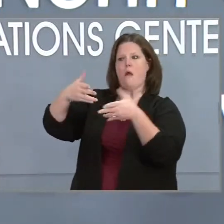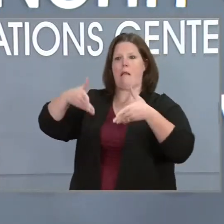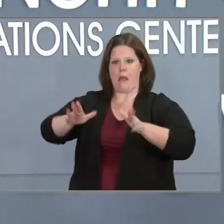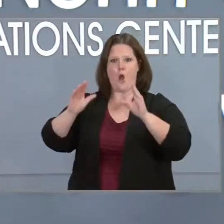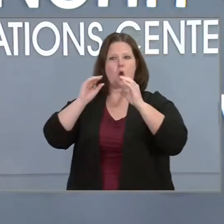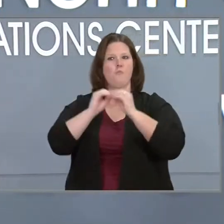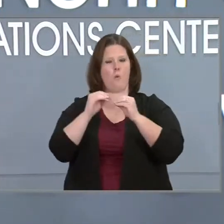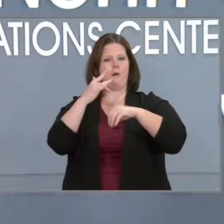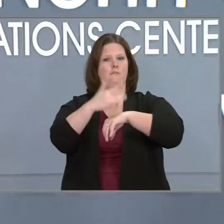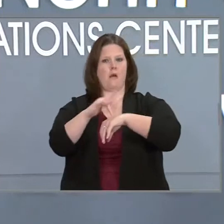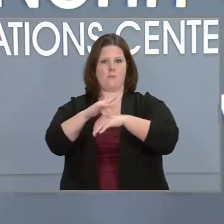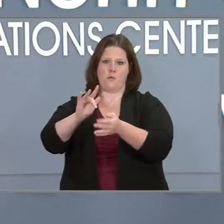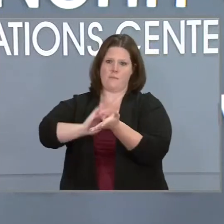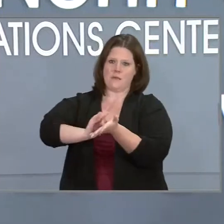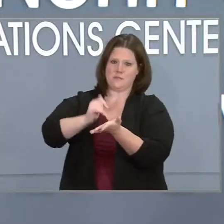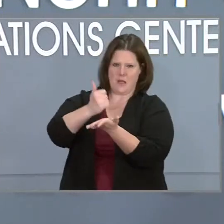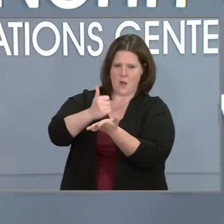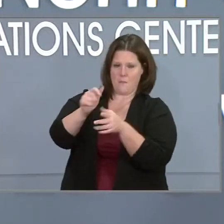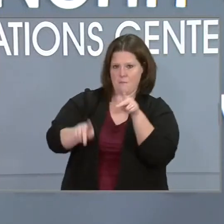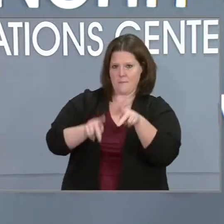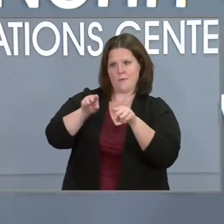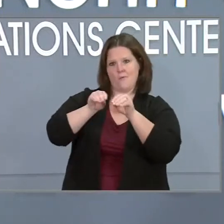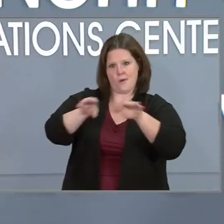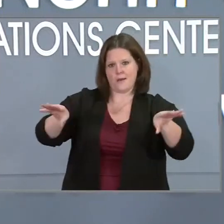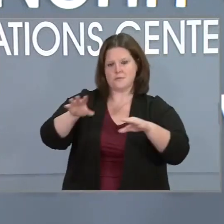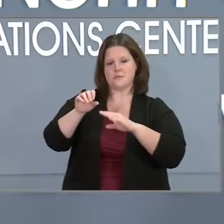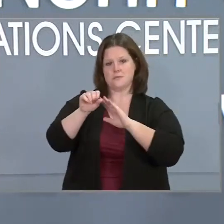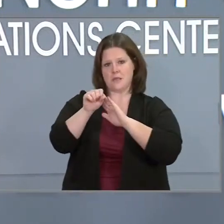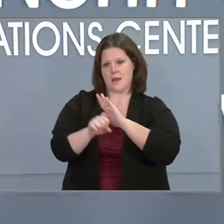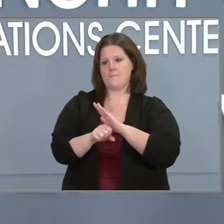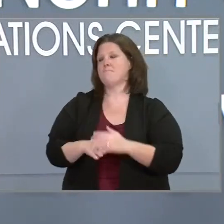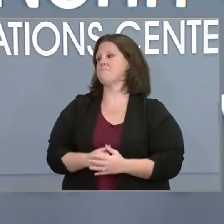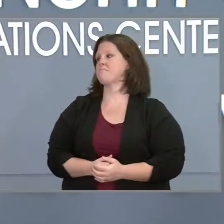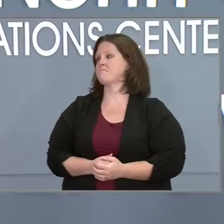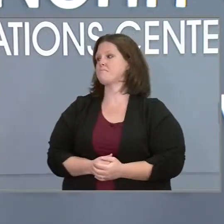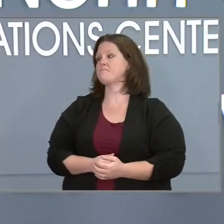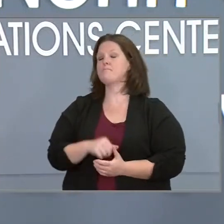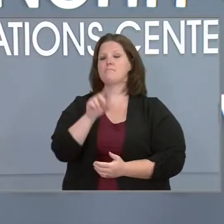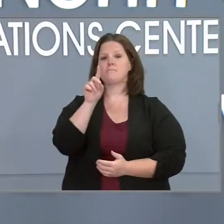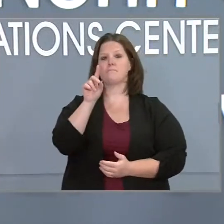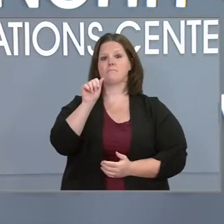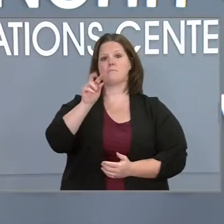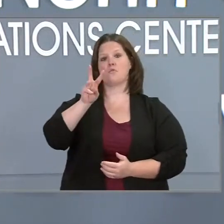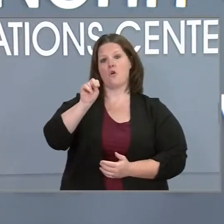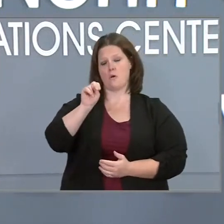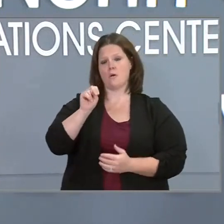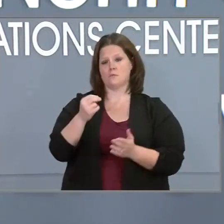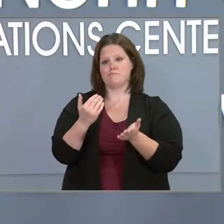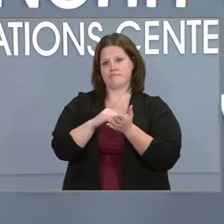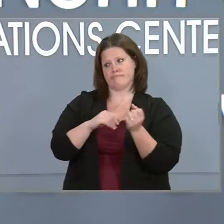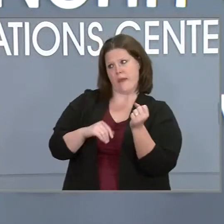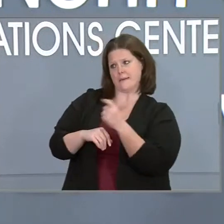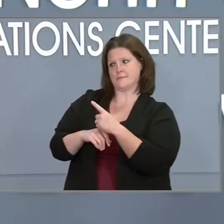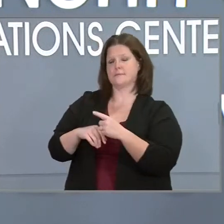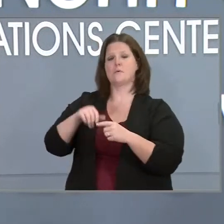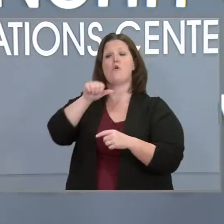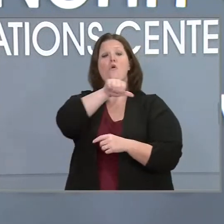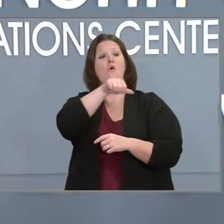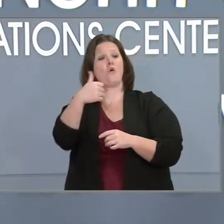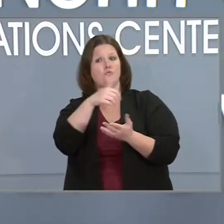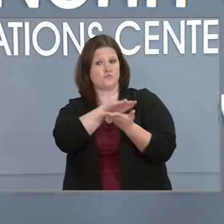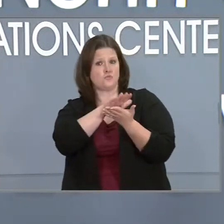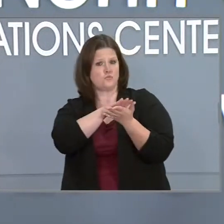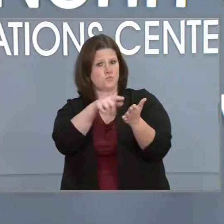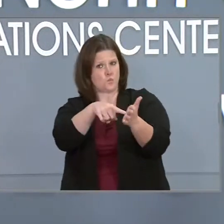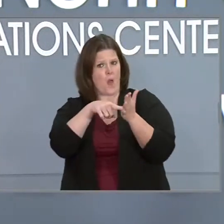this situation. Other states have required teachers to be vaccinated. Is that